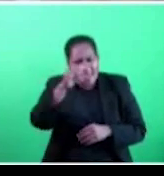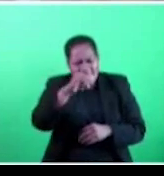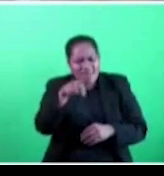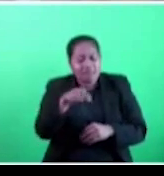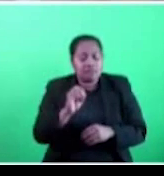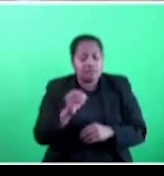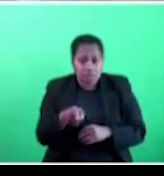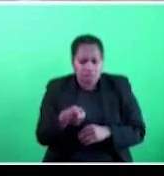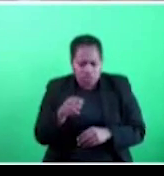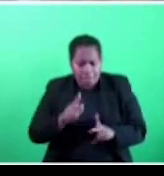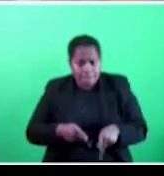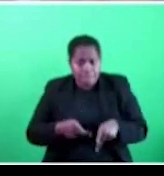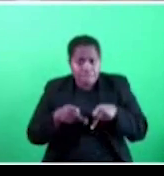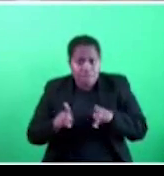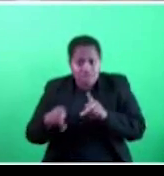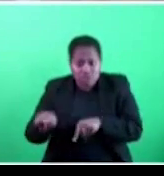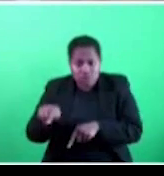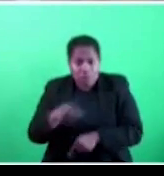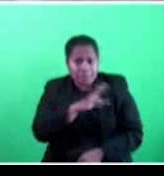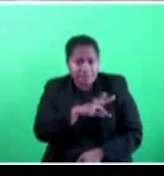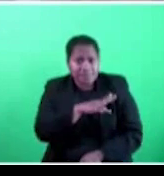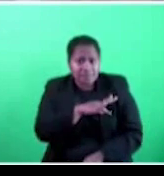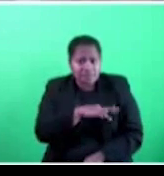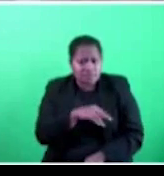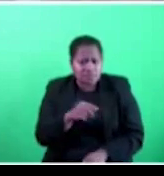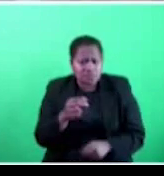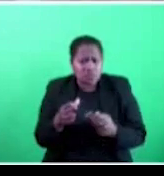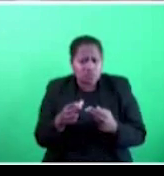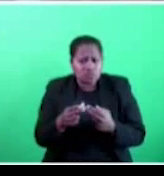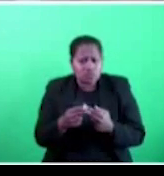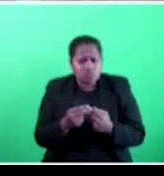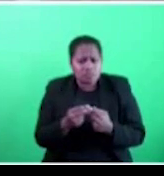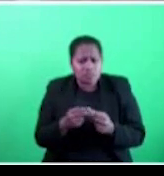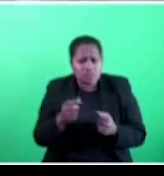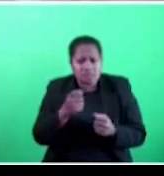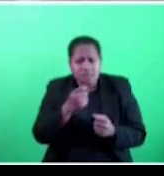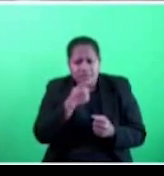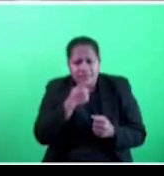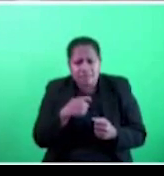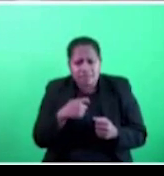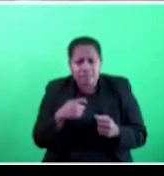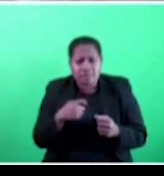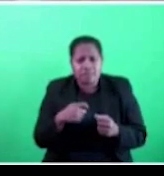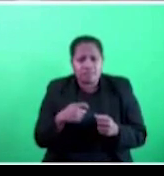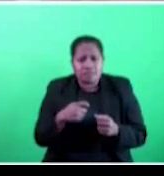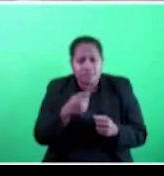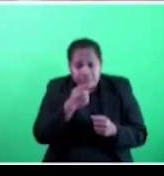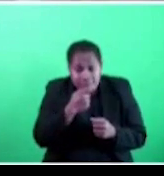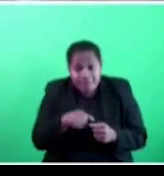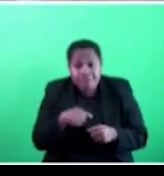significant performance benefits in terms of fuel utilization. Between 1 December and 14 February, the A350s